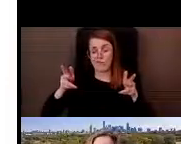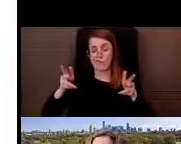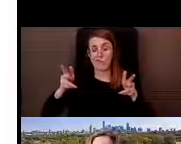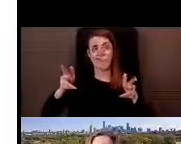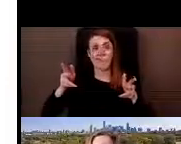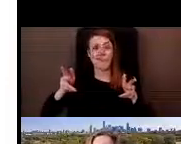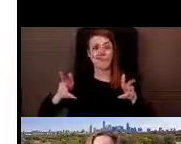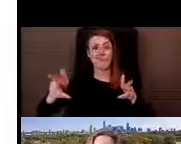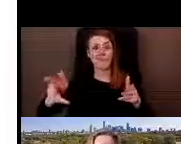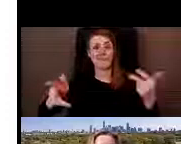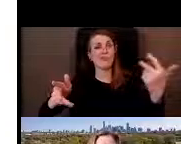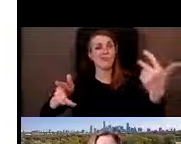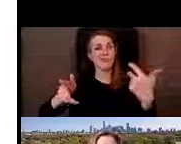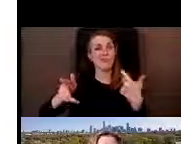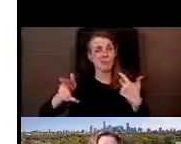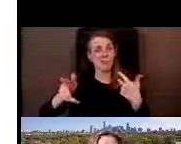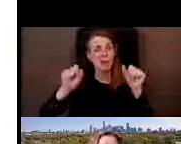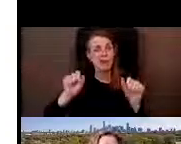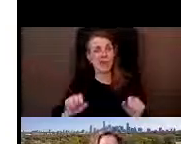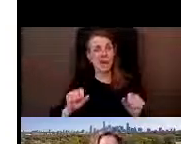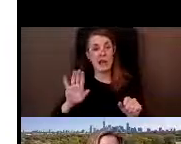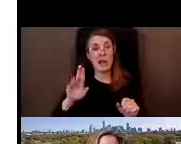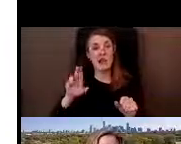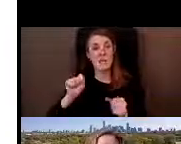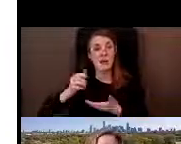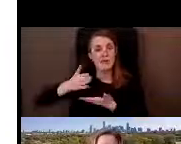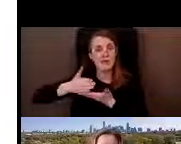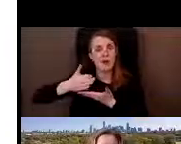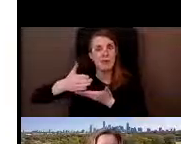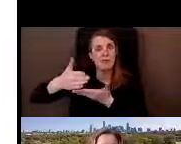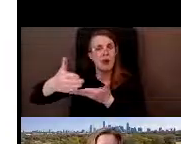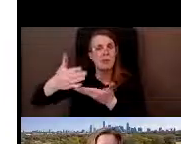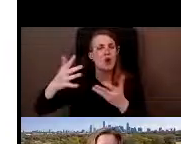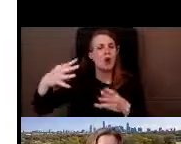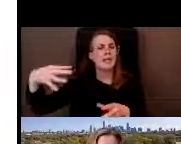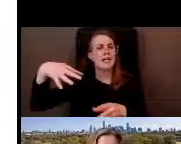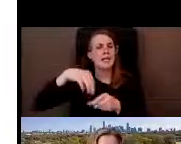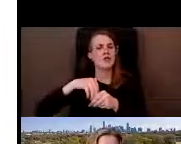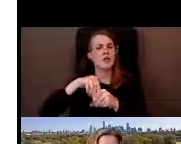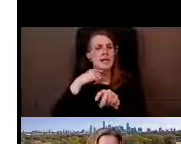And you see the bus stops are integrated into the streetscape design.